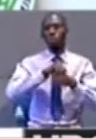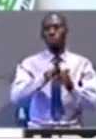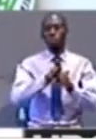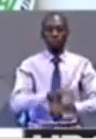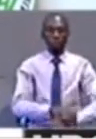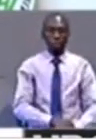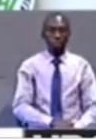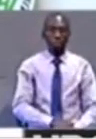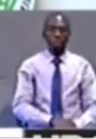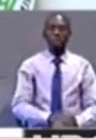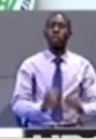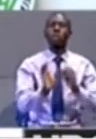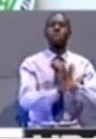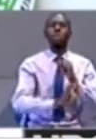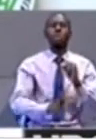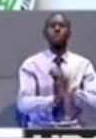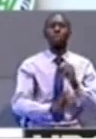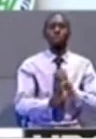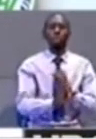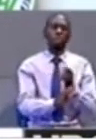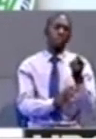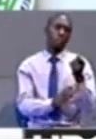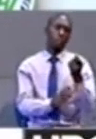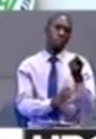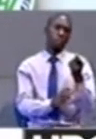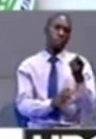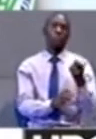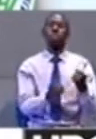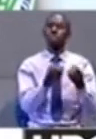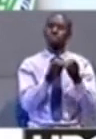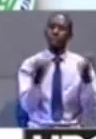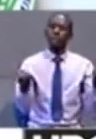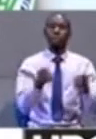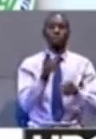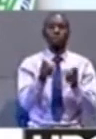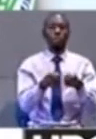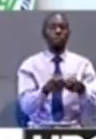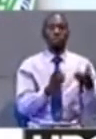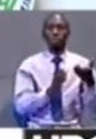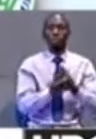In other countries, they have lost a lot of people.